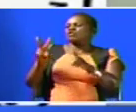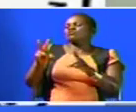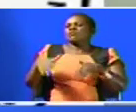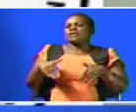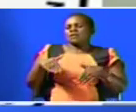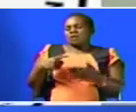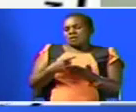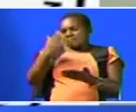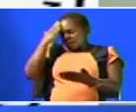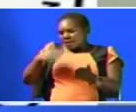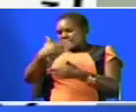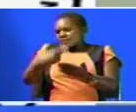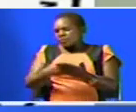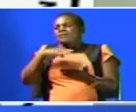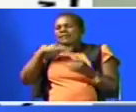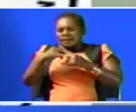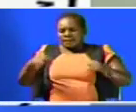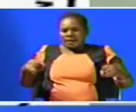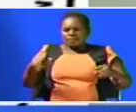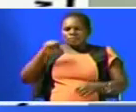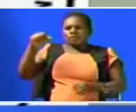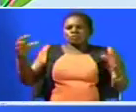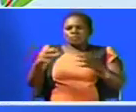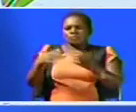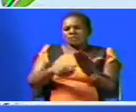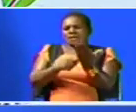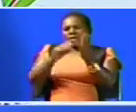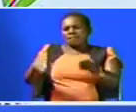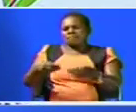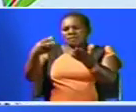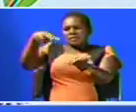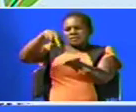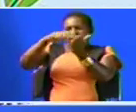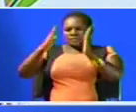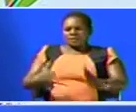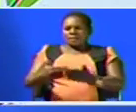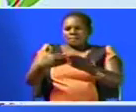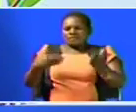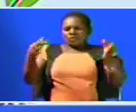Monday next week will be the deadline for political parties to forward the names of their candidates